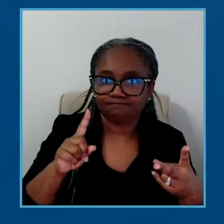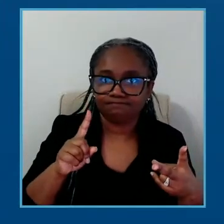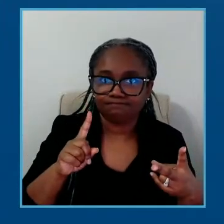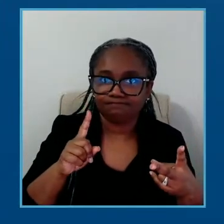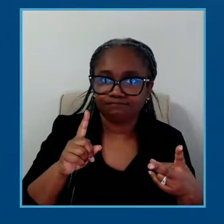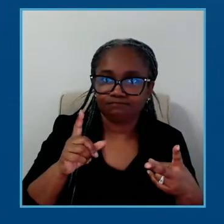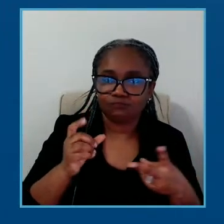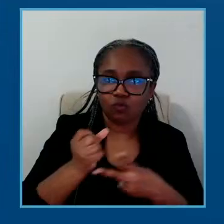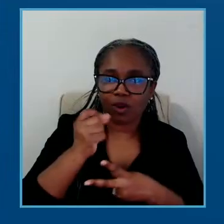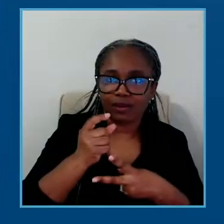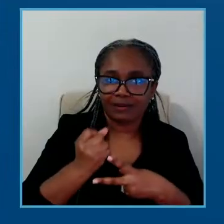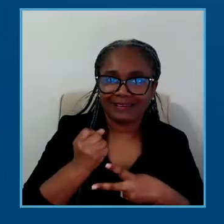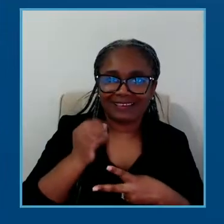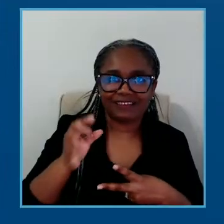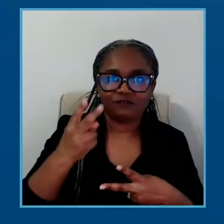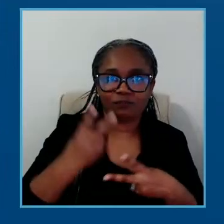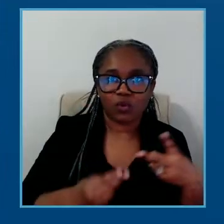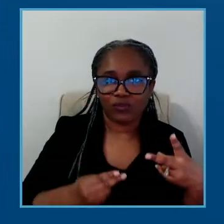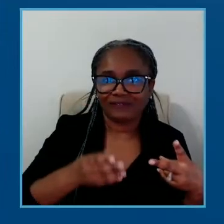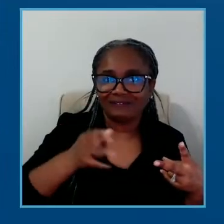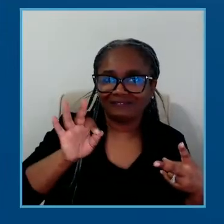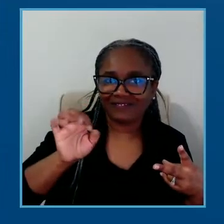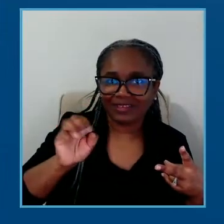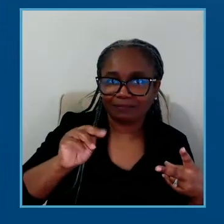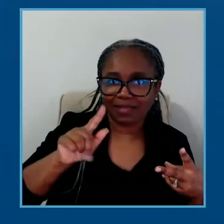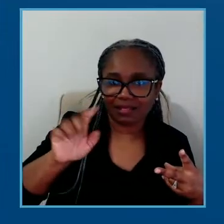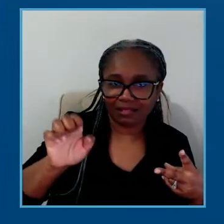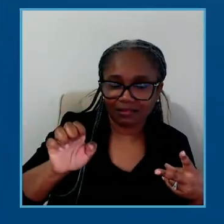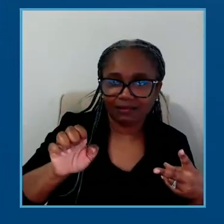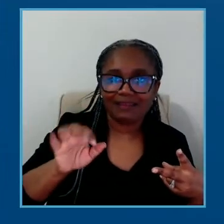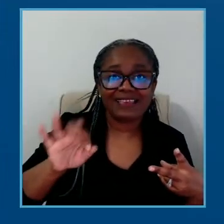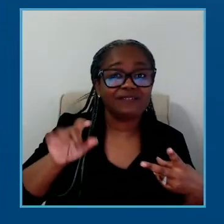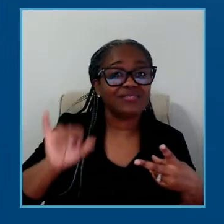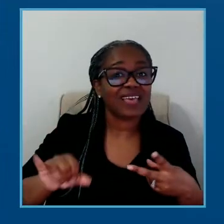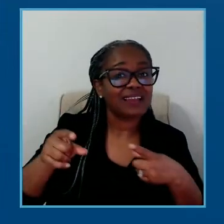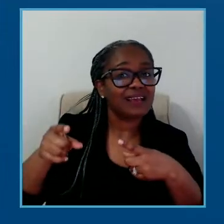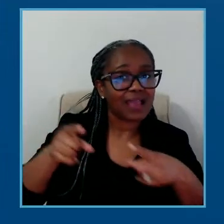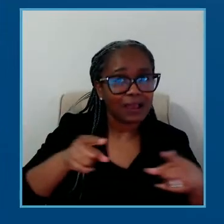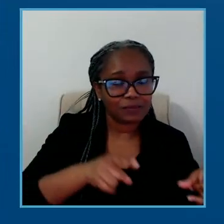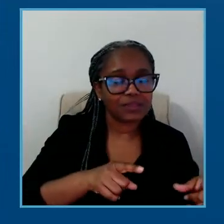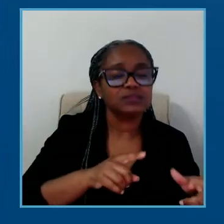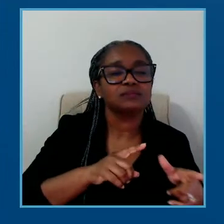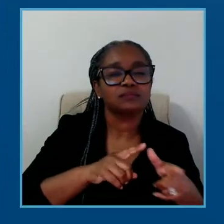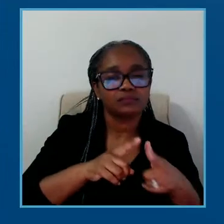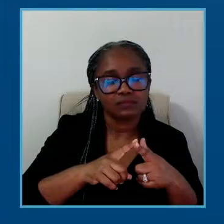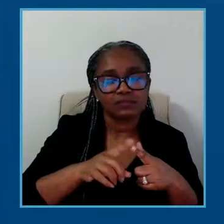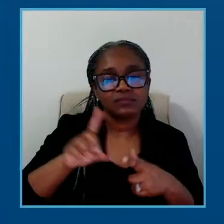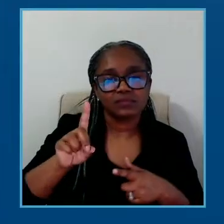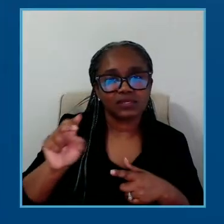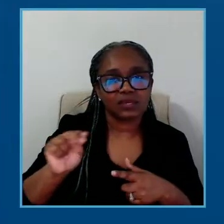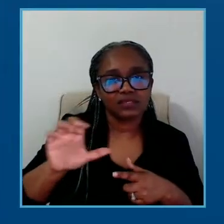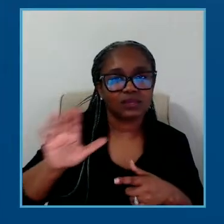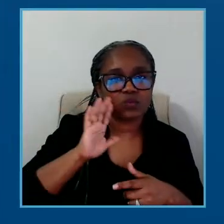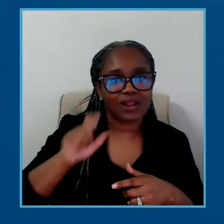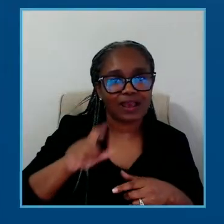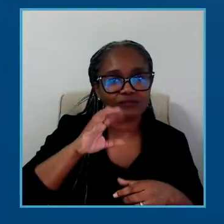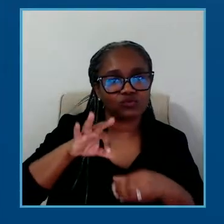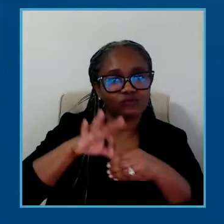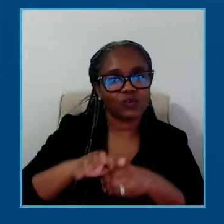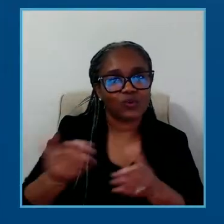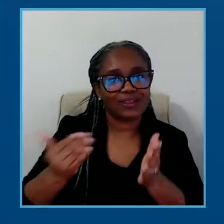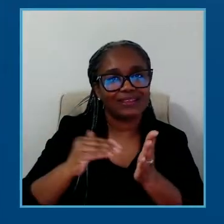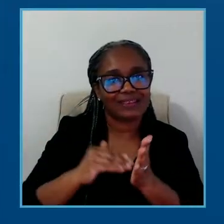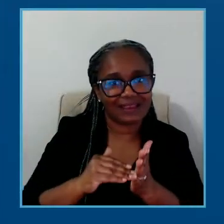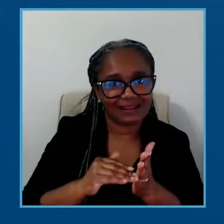second person hadn't received a majority. In that case, the DNC would need to ballot again, and that ballot would be restricted to the